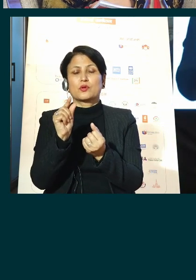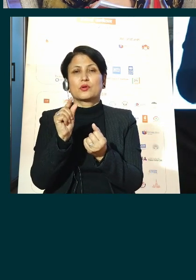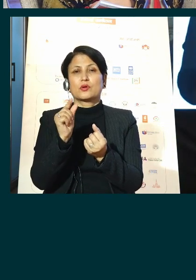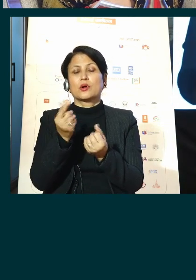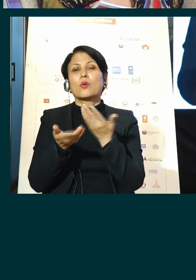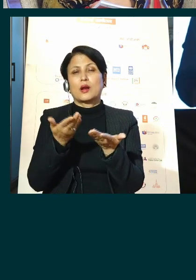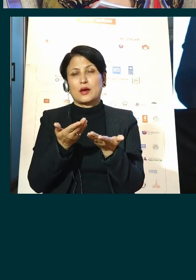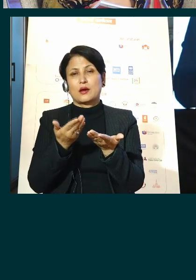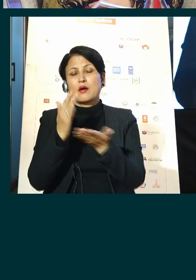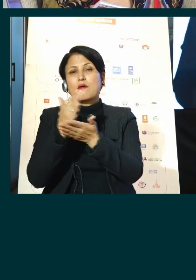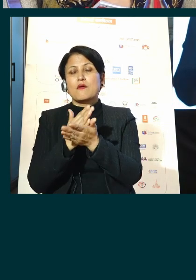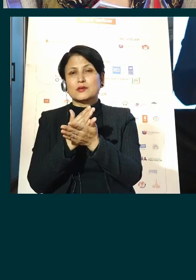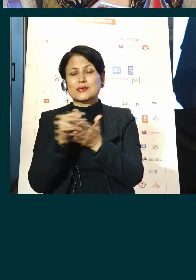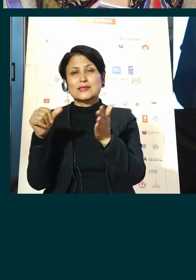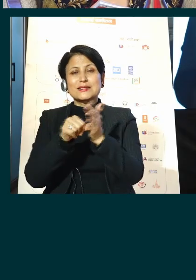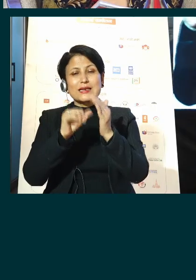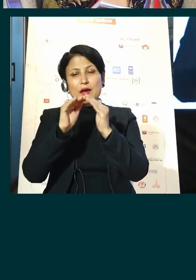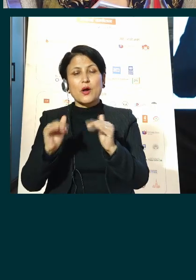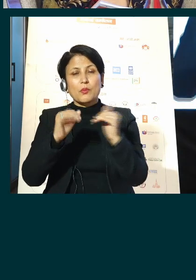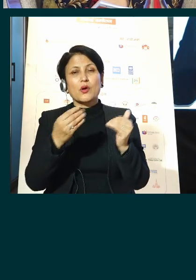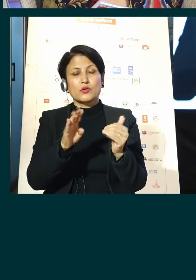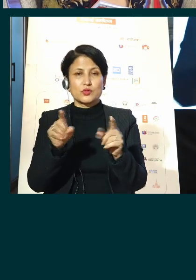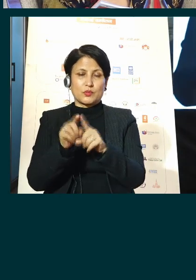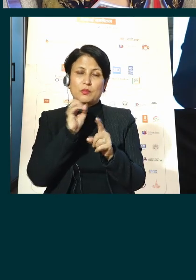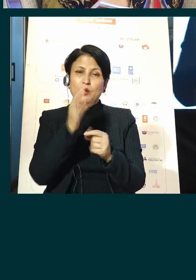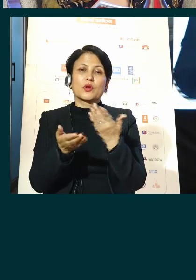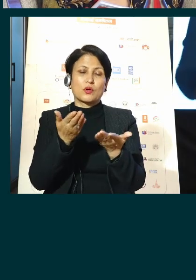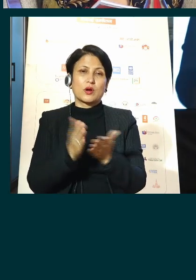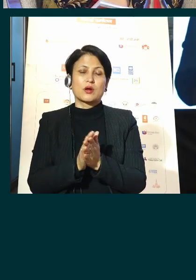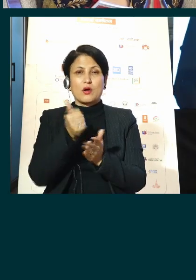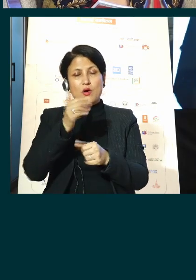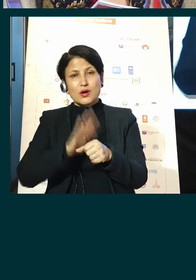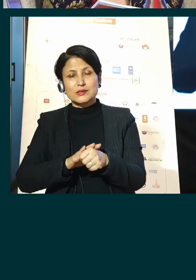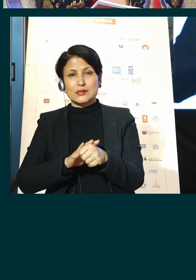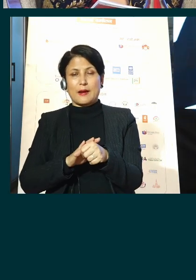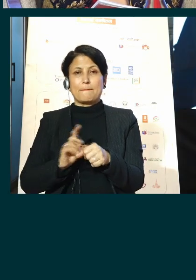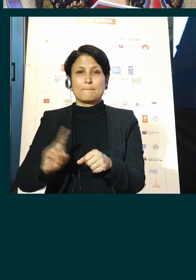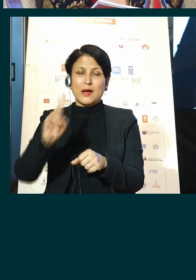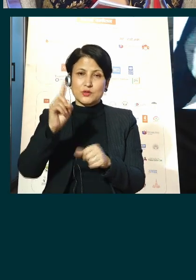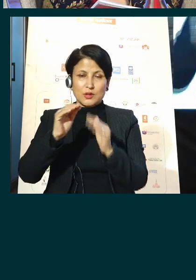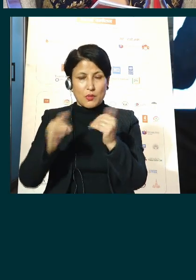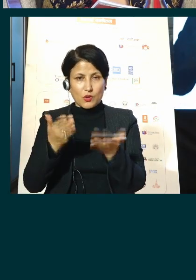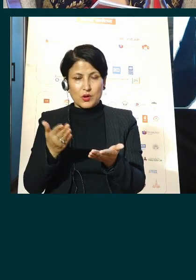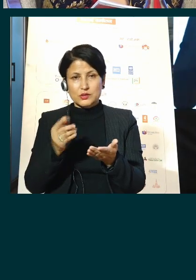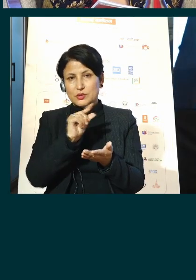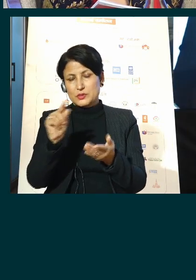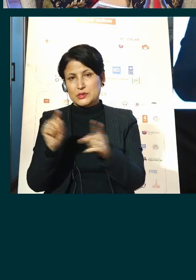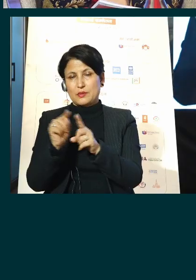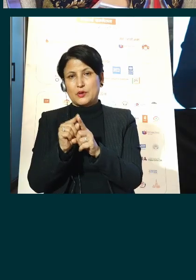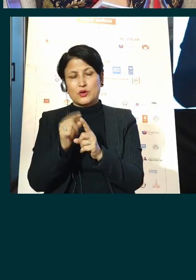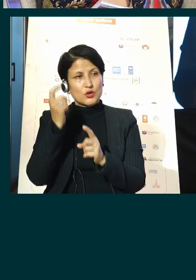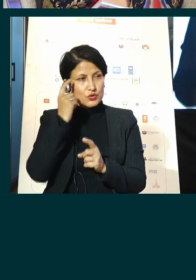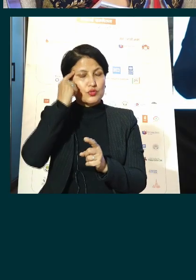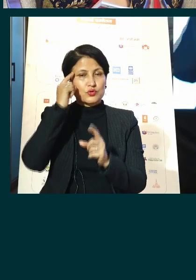district to district, right? Because Acham might be quite different from Bajra, right? And so thinking about that as well, I think is really important. So